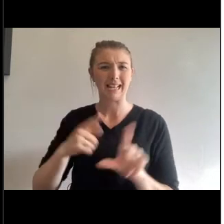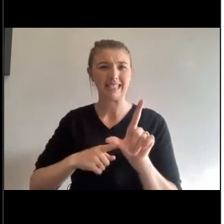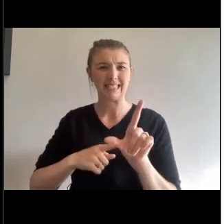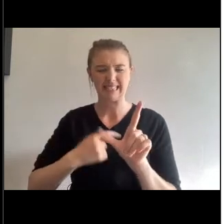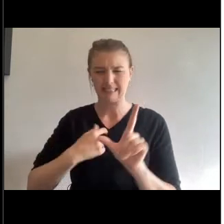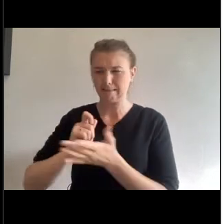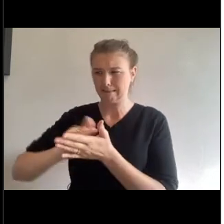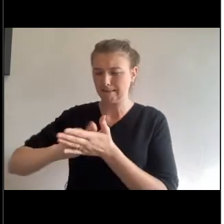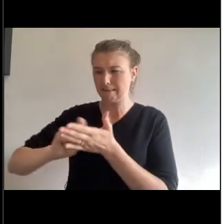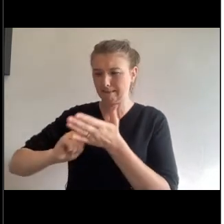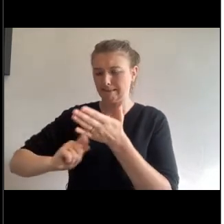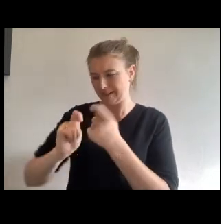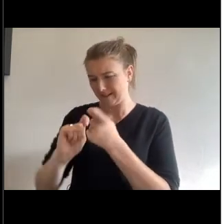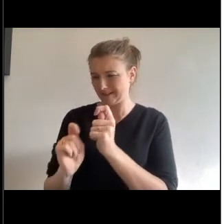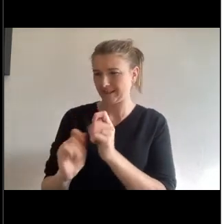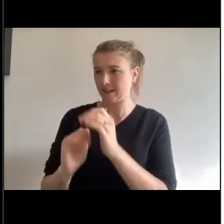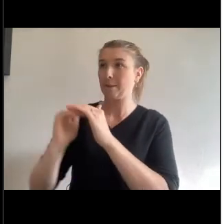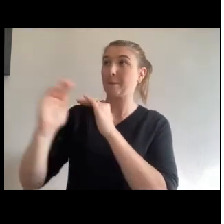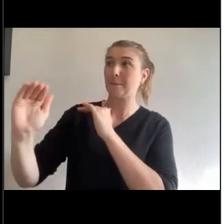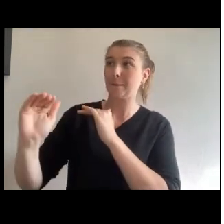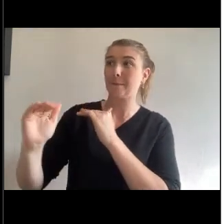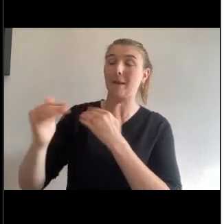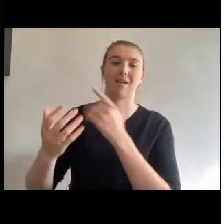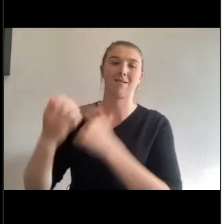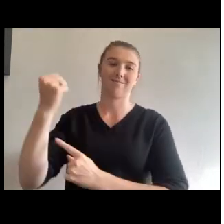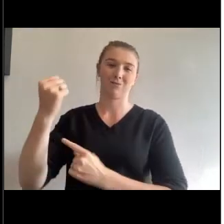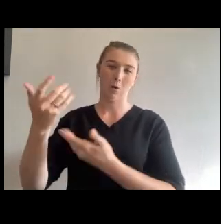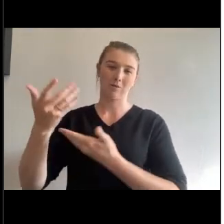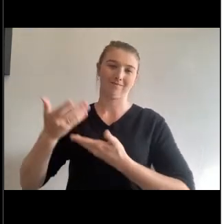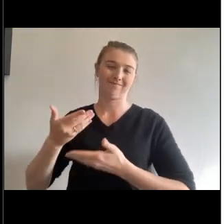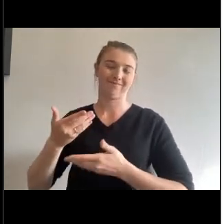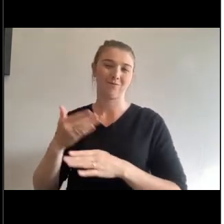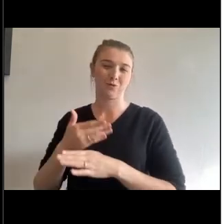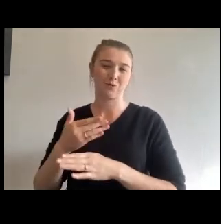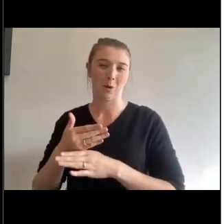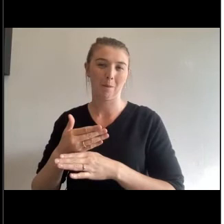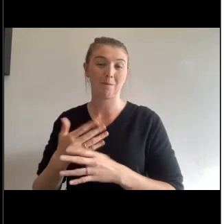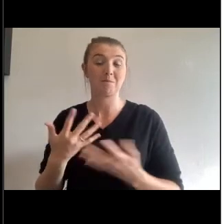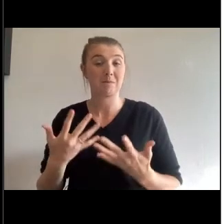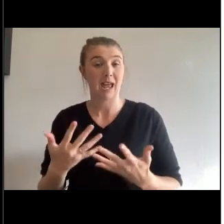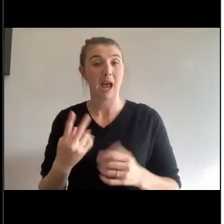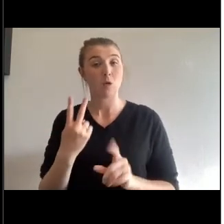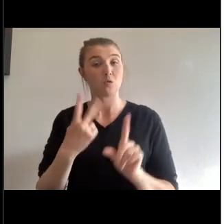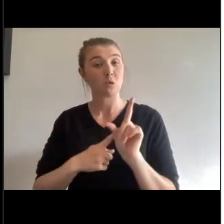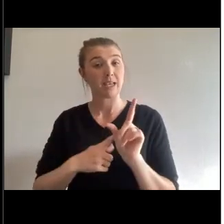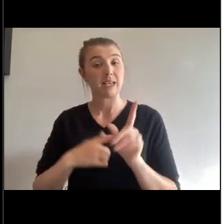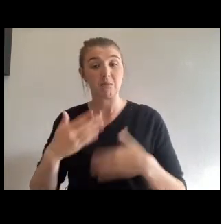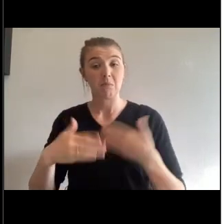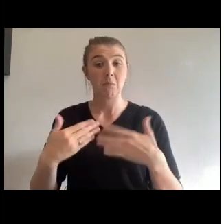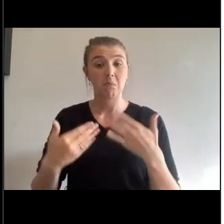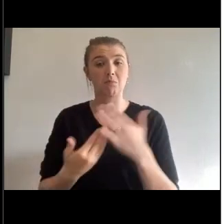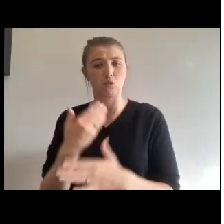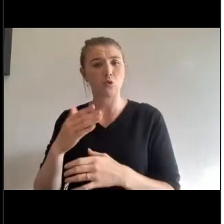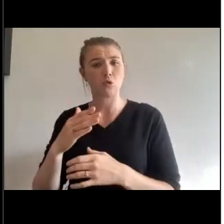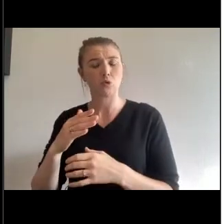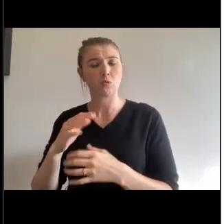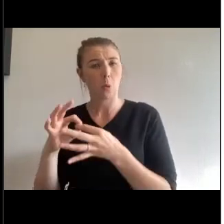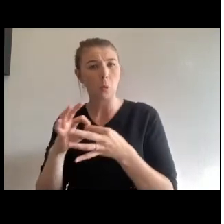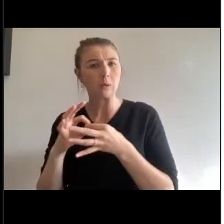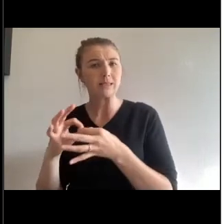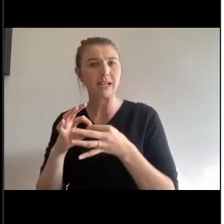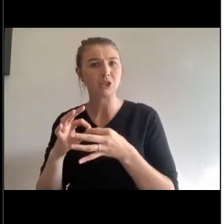position. And again, now I'm in a new organization, which has been 2 years. And you still have to, again, start at the beginning. Something Sarah